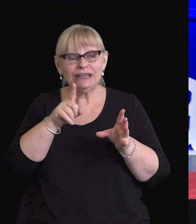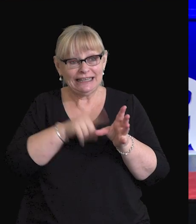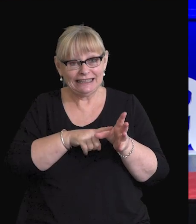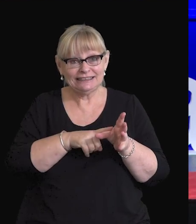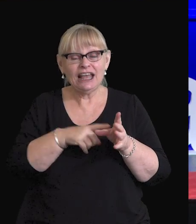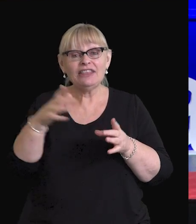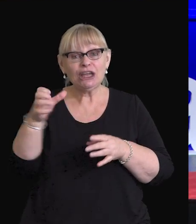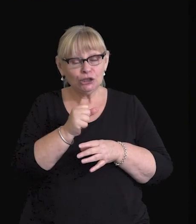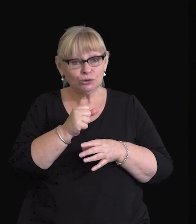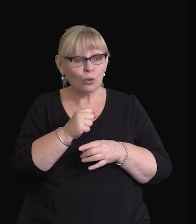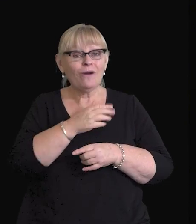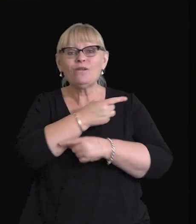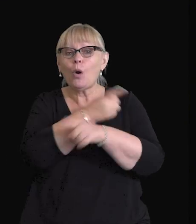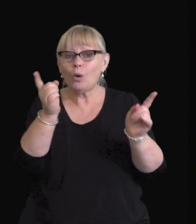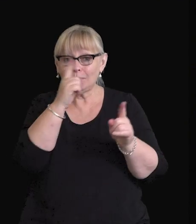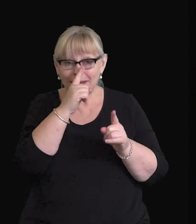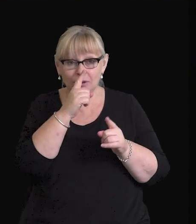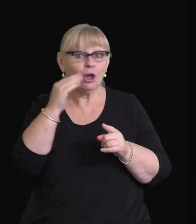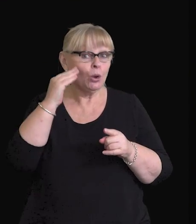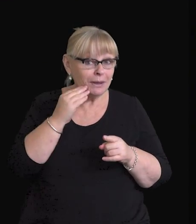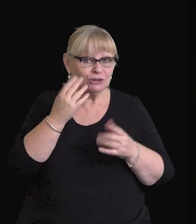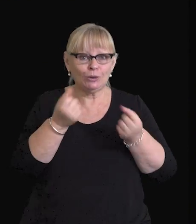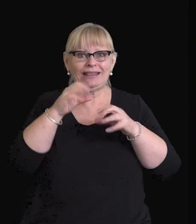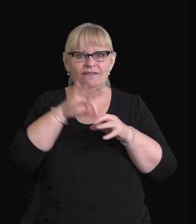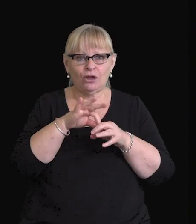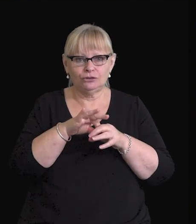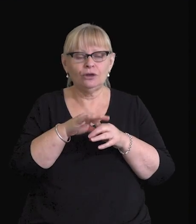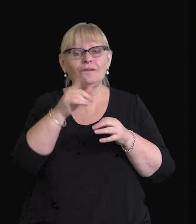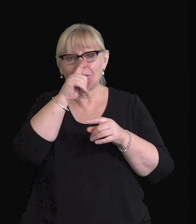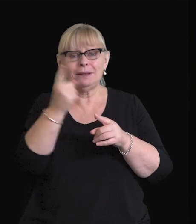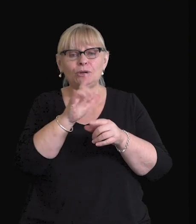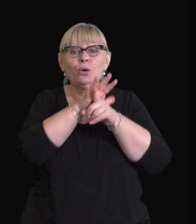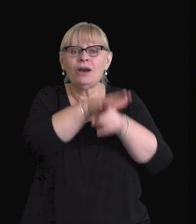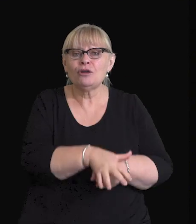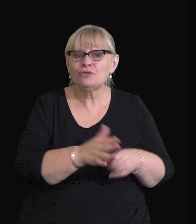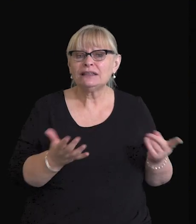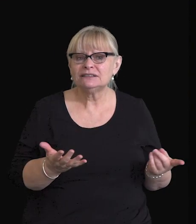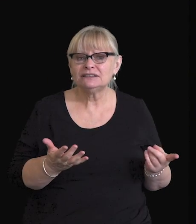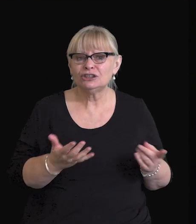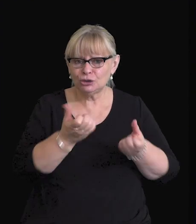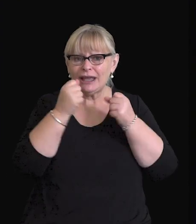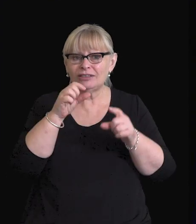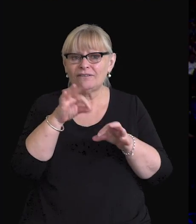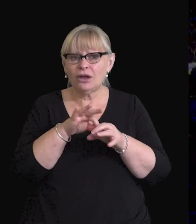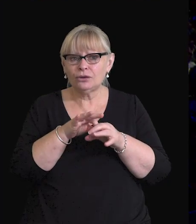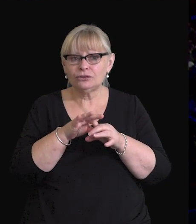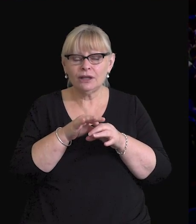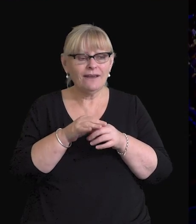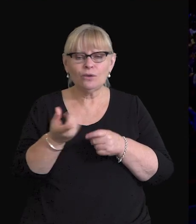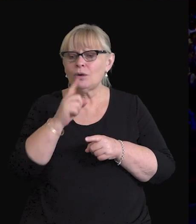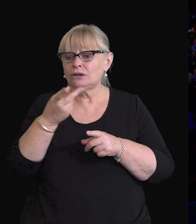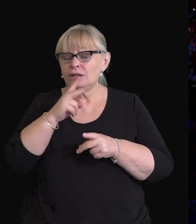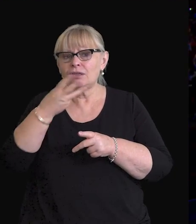struggle for all classes to get the vote, for women, for the oppressed. And what do we have after centuries of